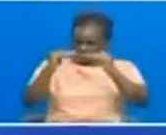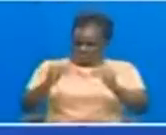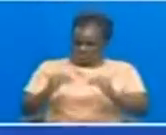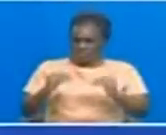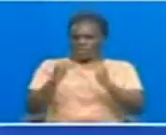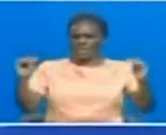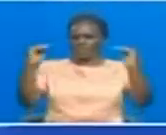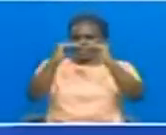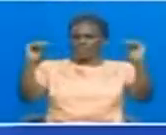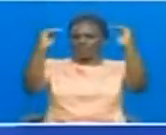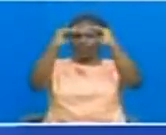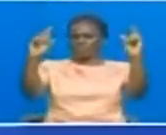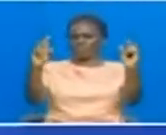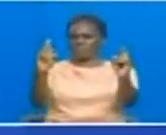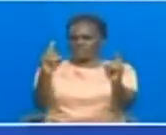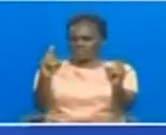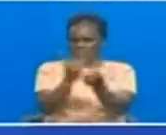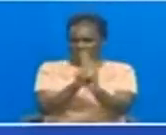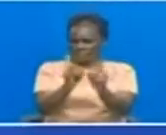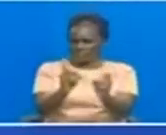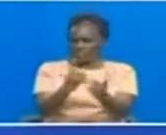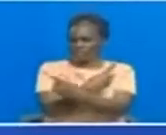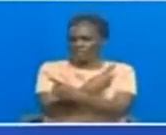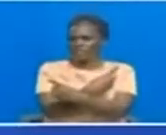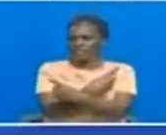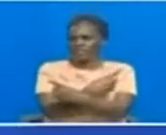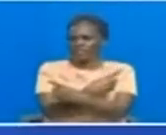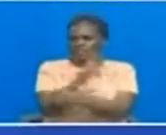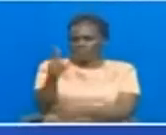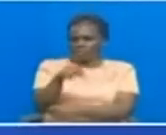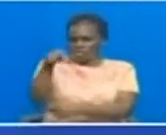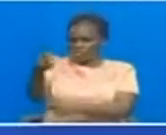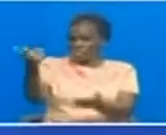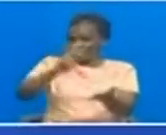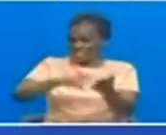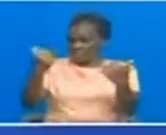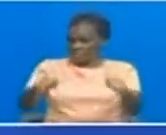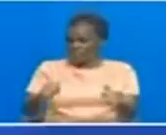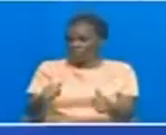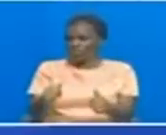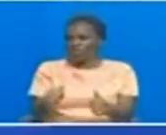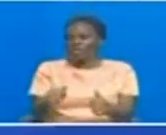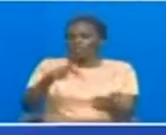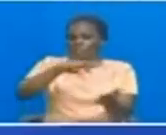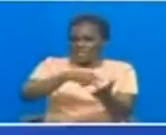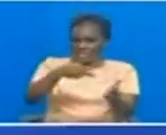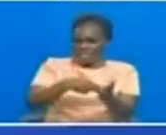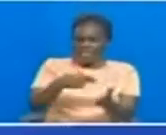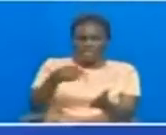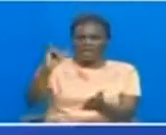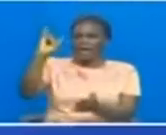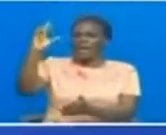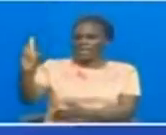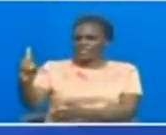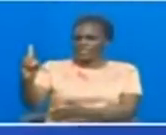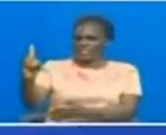levels mm-hmm. shall be. So okay. if you are not registered in the system, if you give some wrong entries, mm-hmm. it says you are not registered. Ah, so that means if you know the ID number